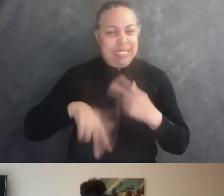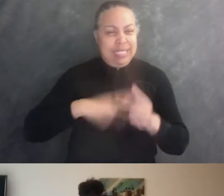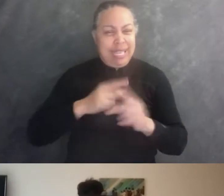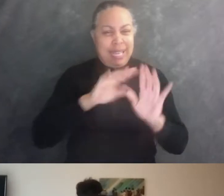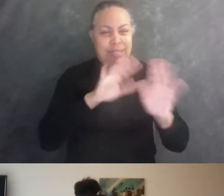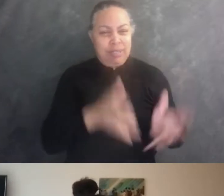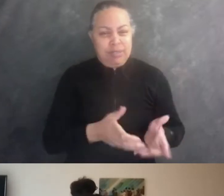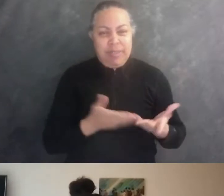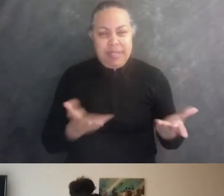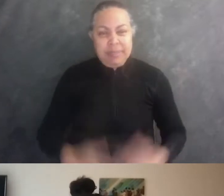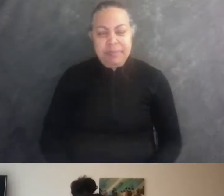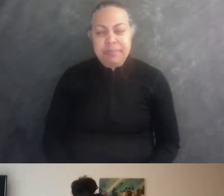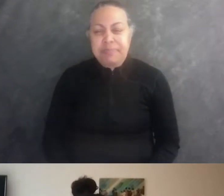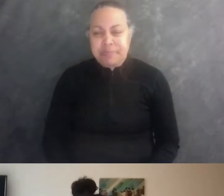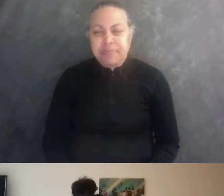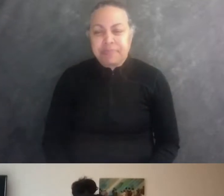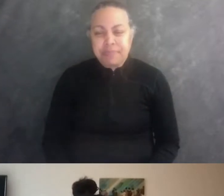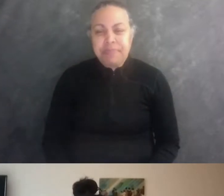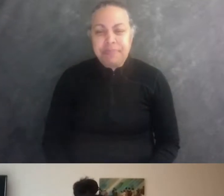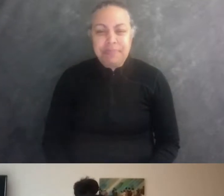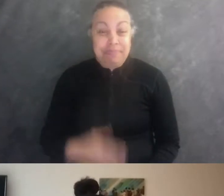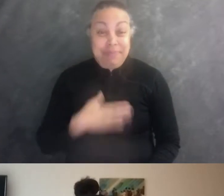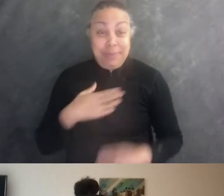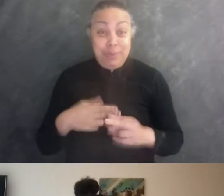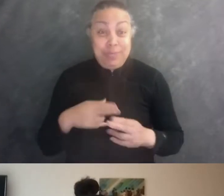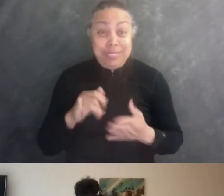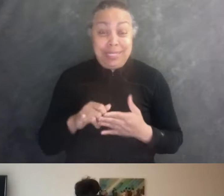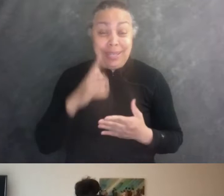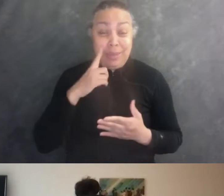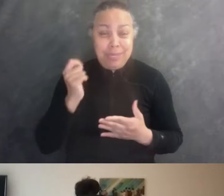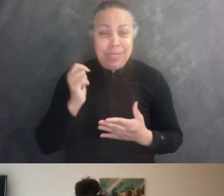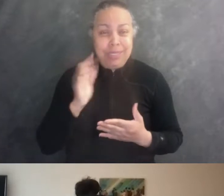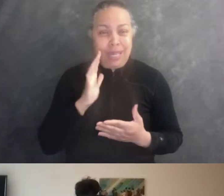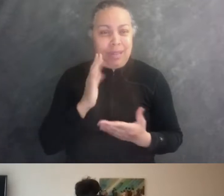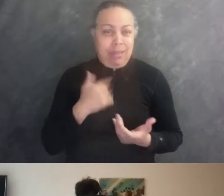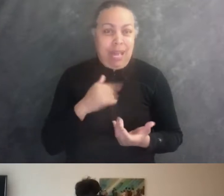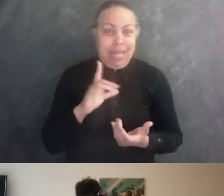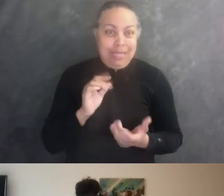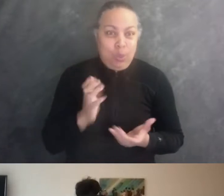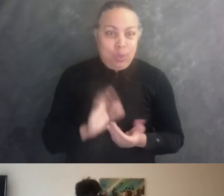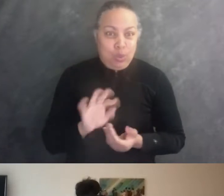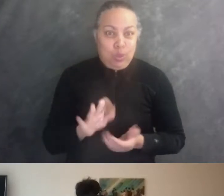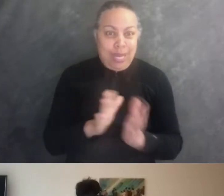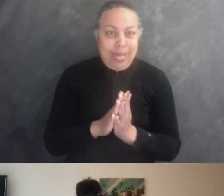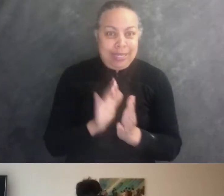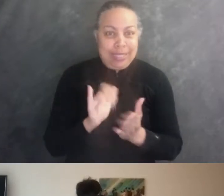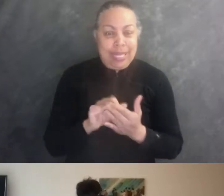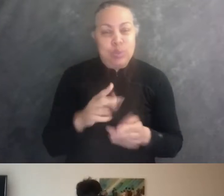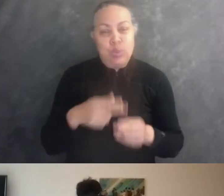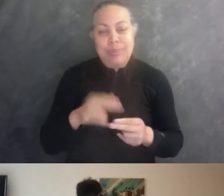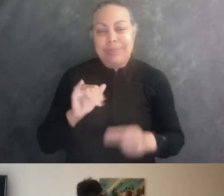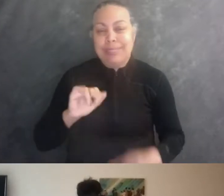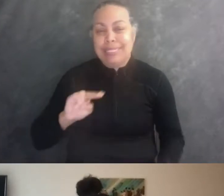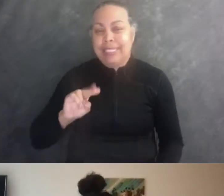Mm-hmm. I'm glad you brought that there, because I wanted to ask you that, because you referred to invention,